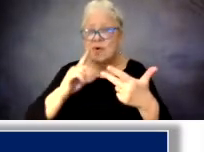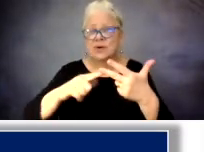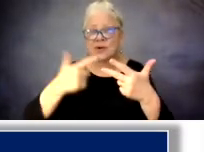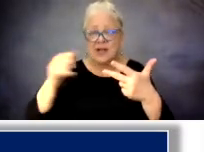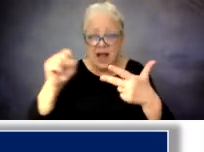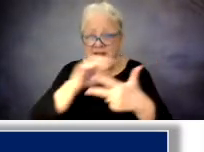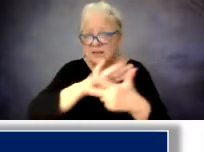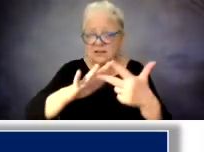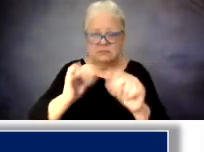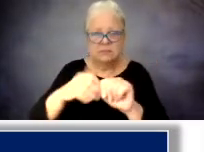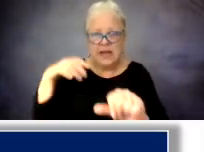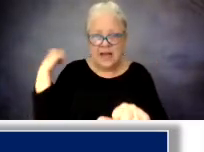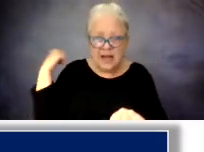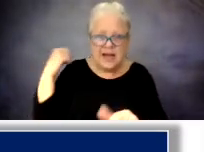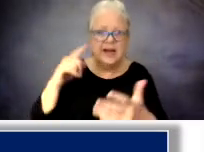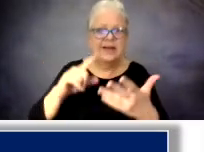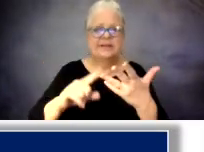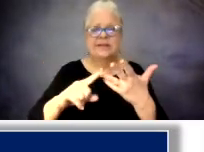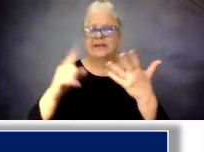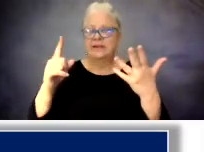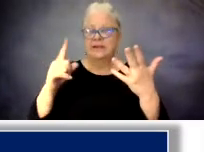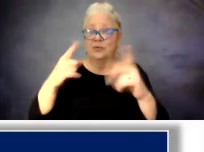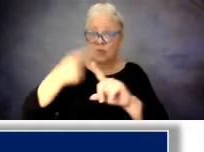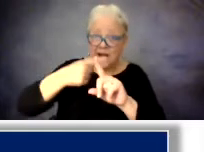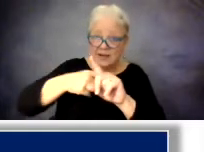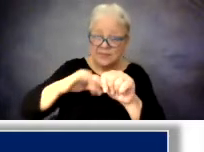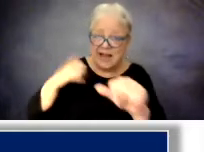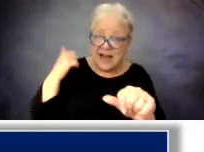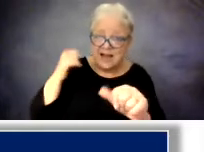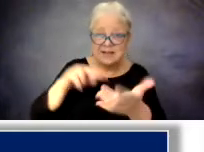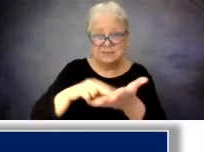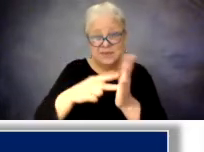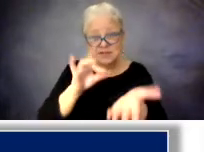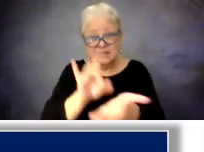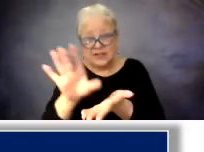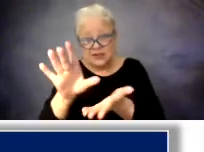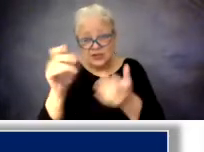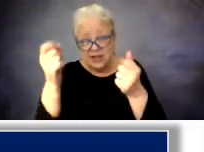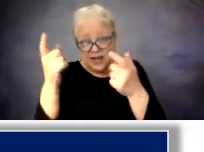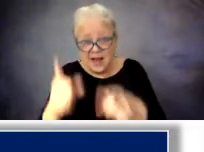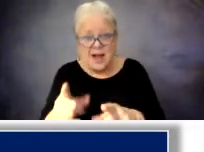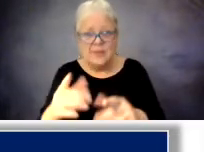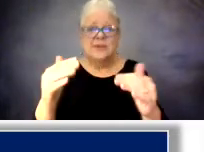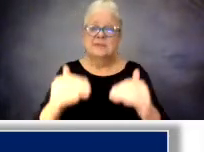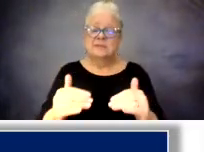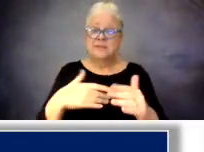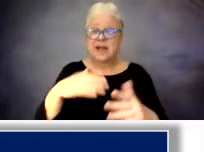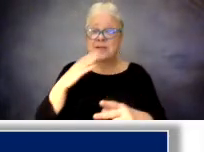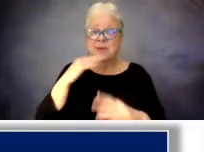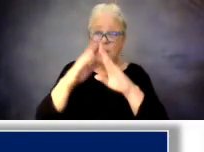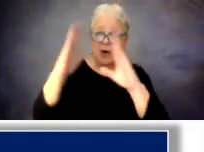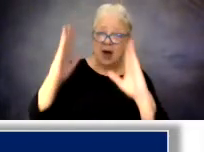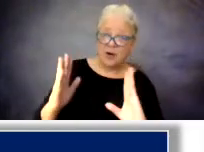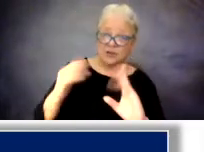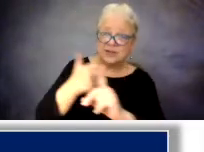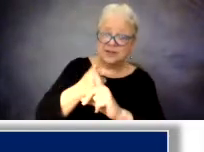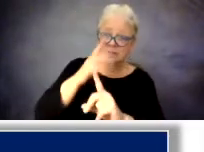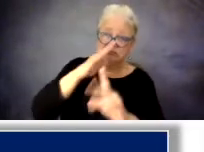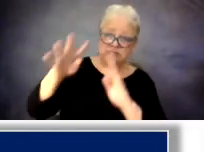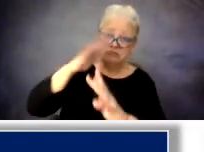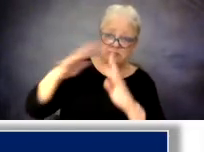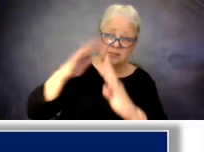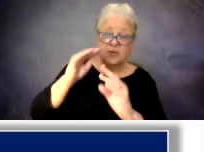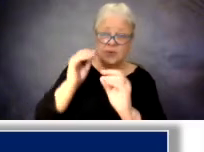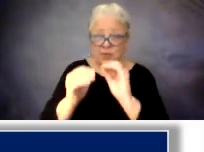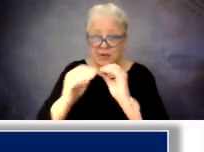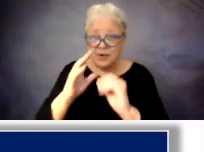housing, inability to make safe and needed repairs to the home. And it can also impact placement in the long-term